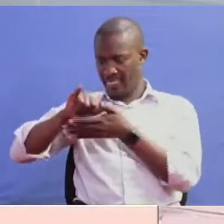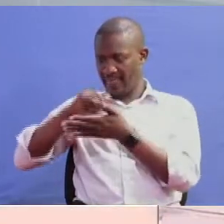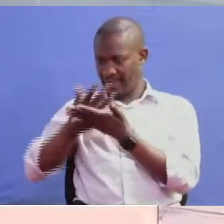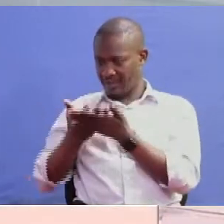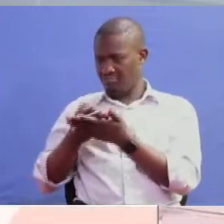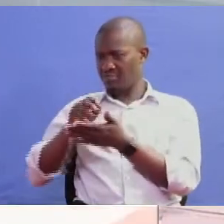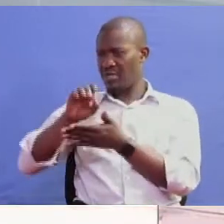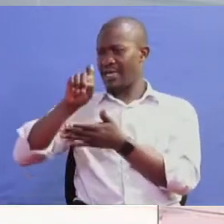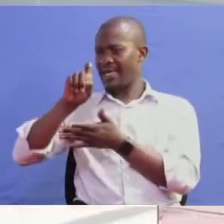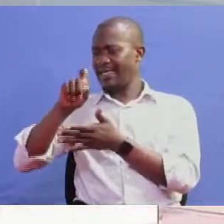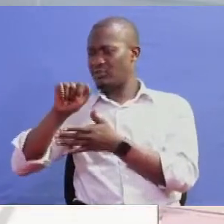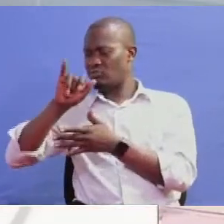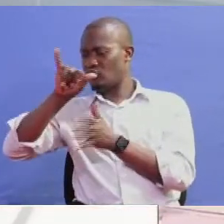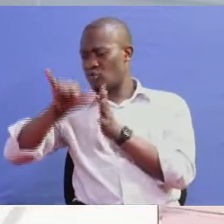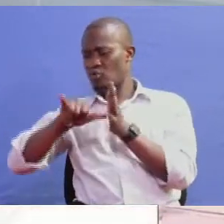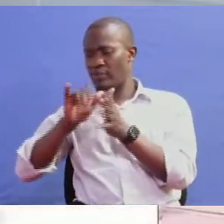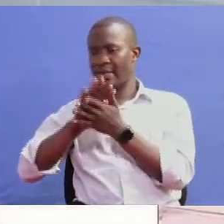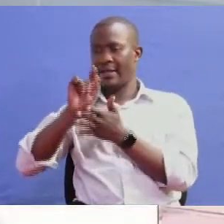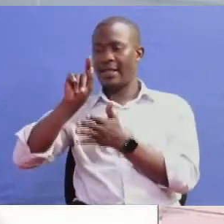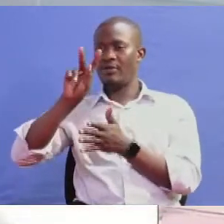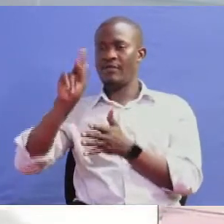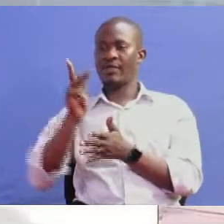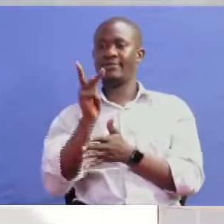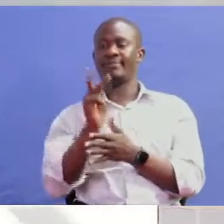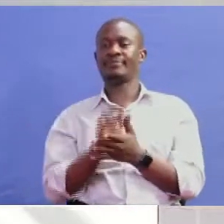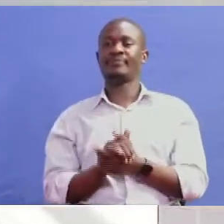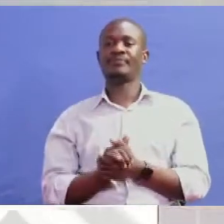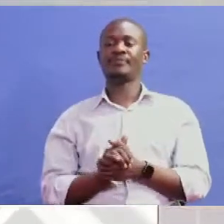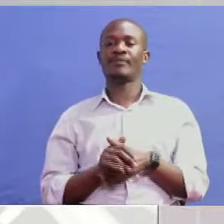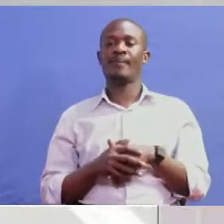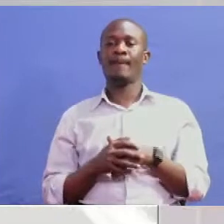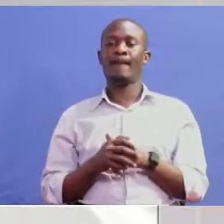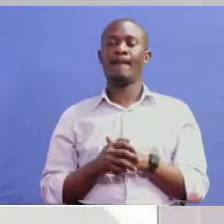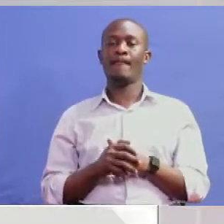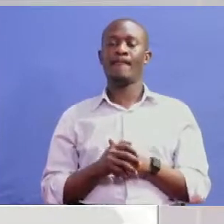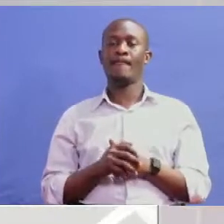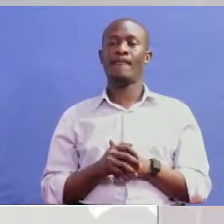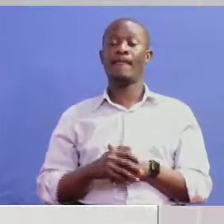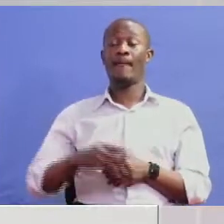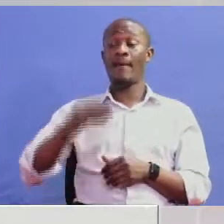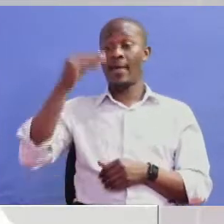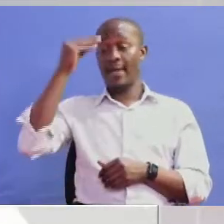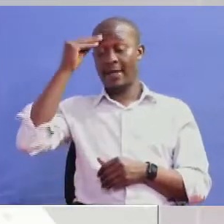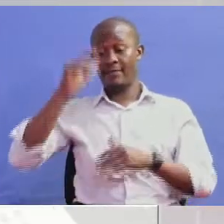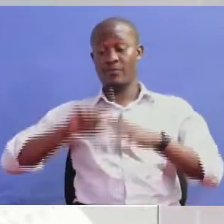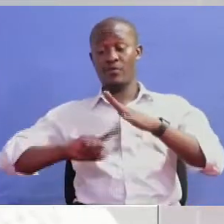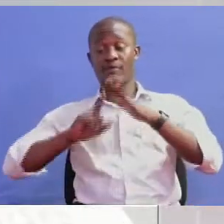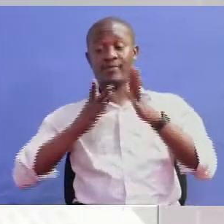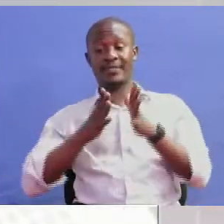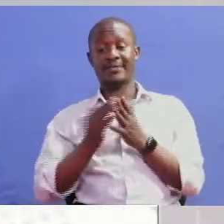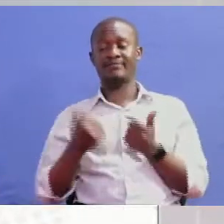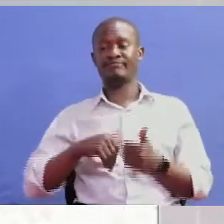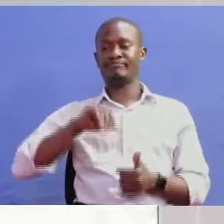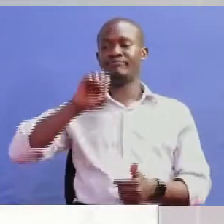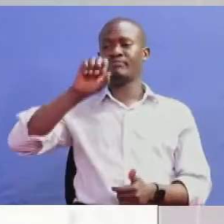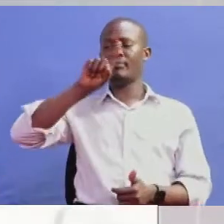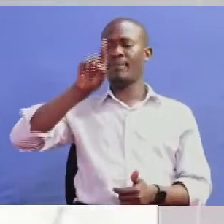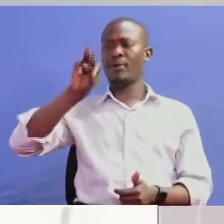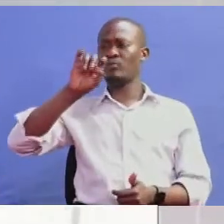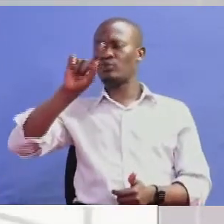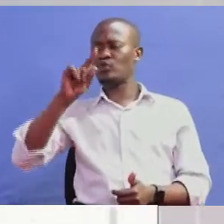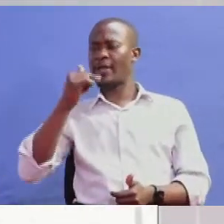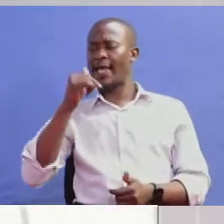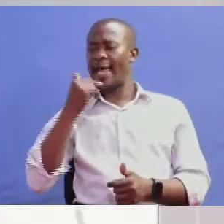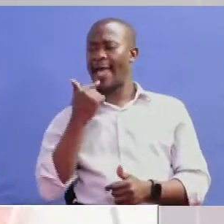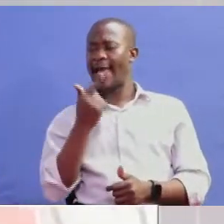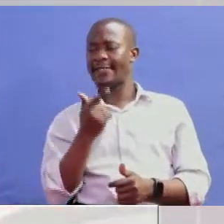X and YouTube at KUTV Kenya. We begin. Now, Education Cabinet Secretary Ezekiel Machogu has announced new